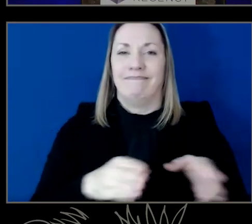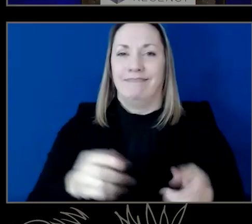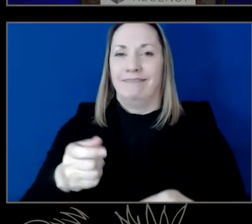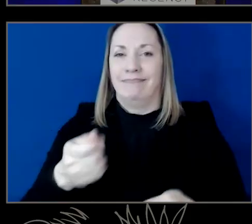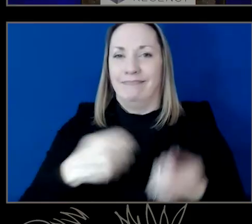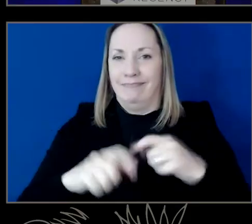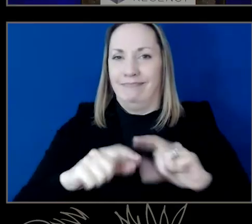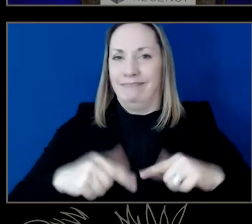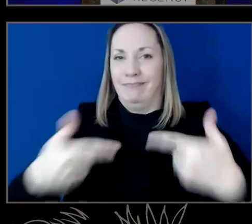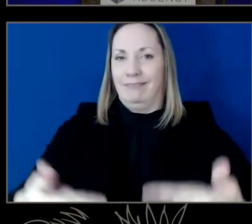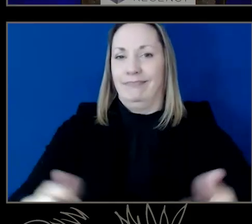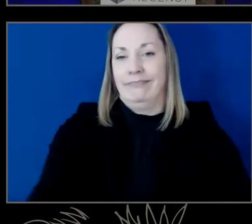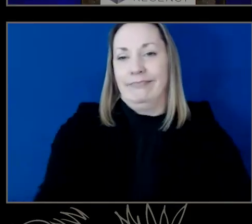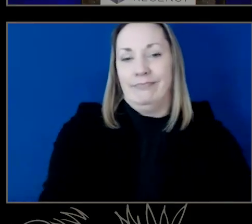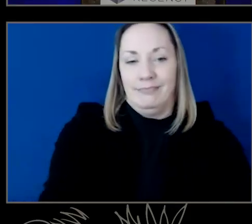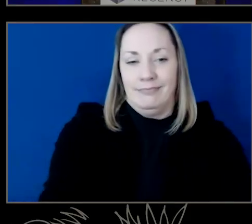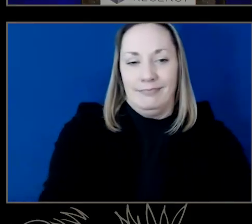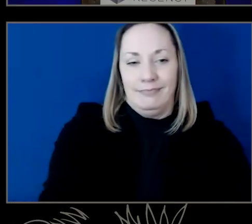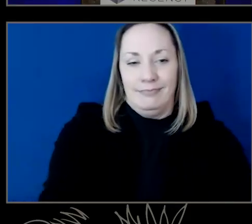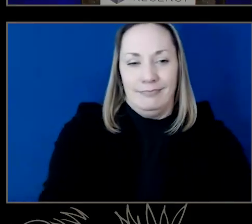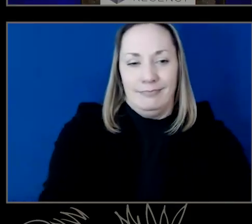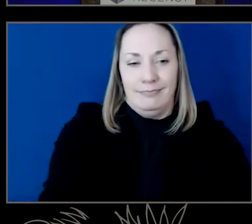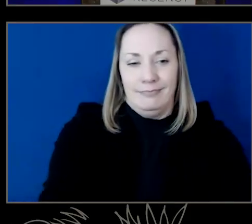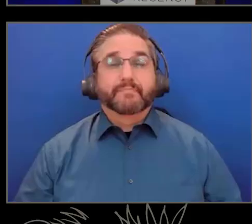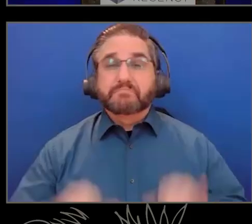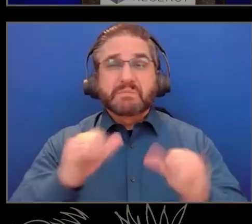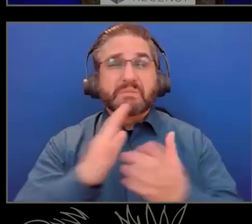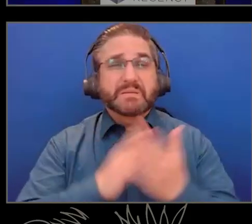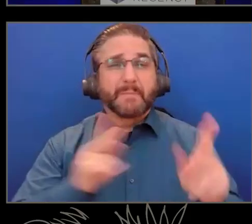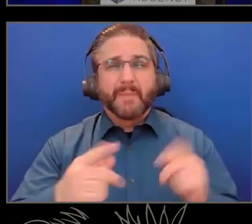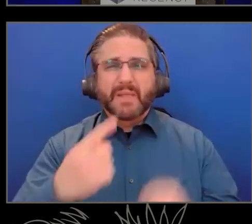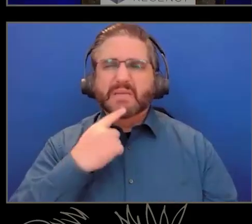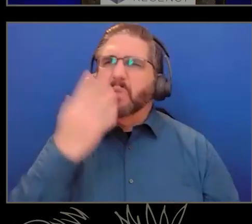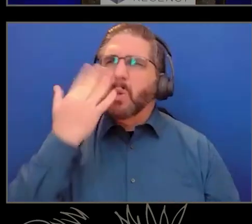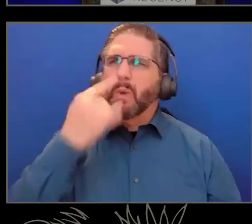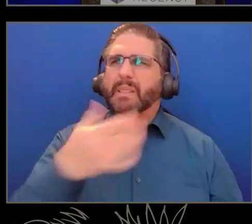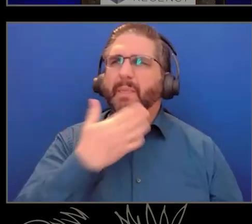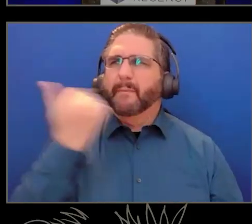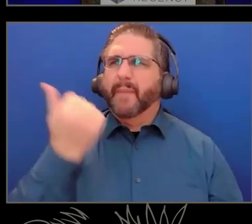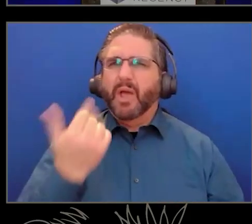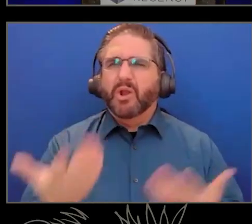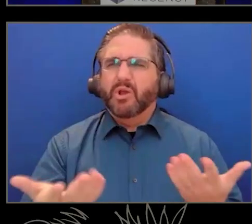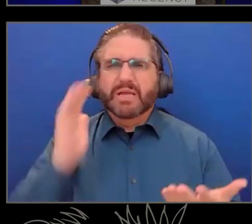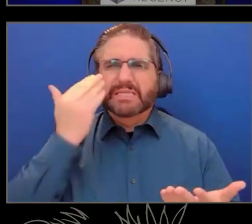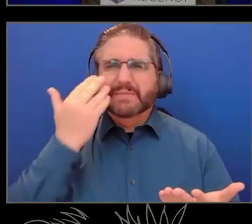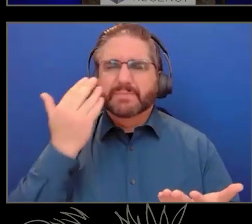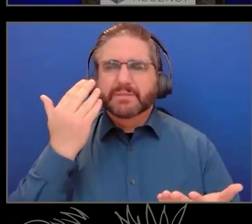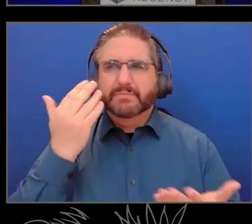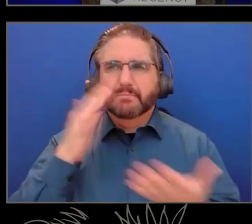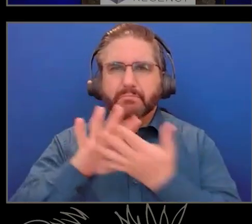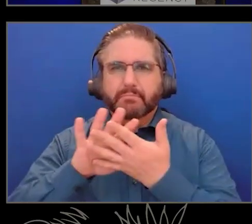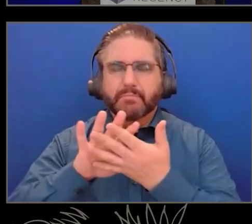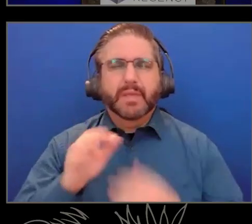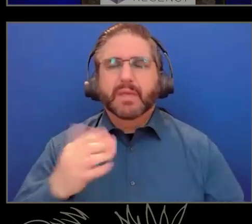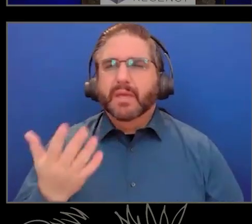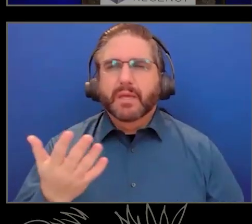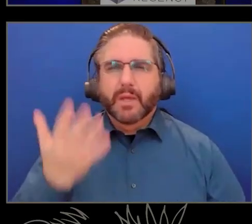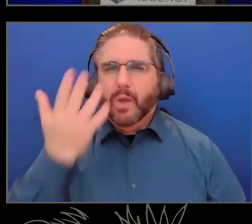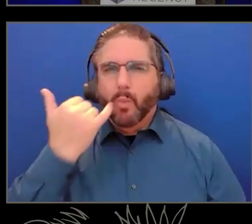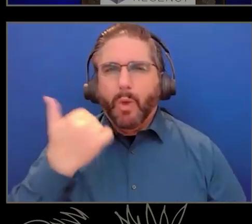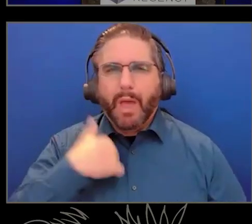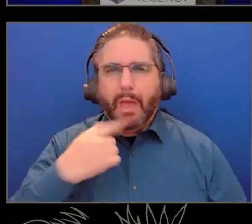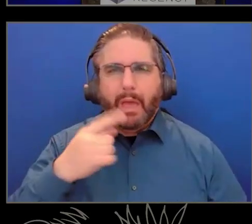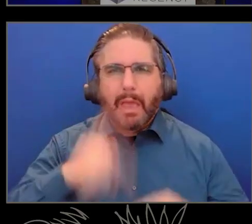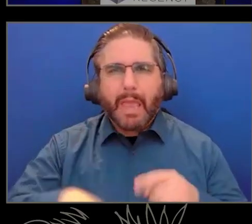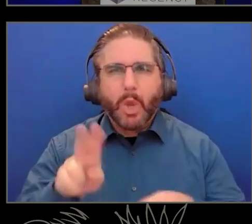more. Yet still, we had people who said, why is this better? This seems less intuitive. This seems backwards. And in fact, why can't